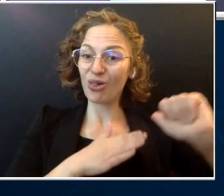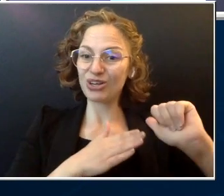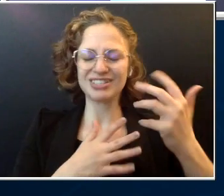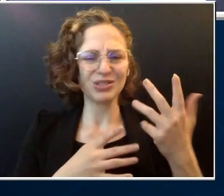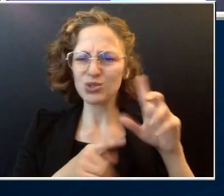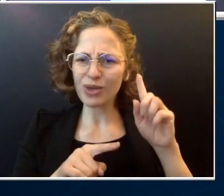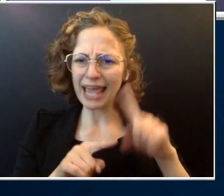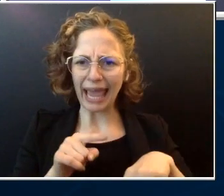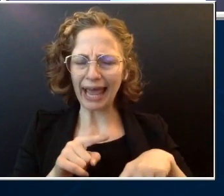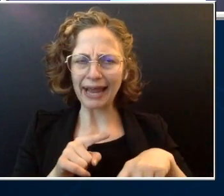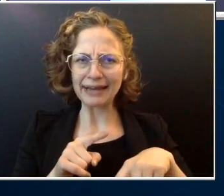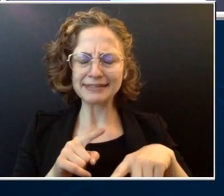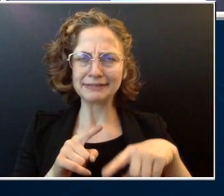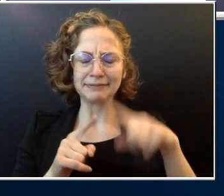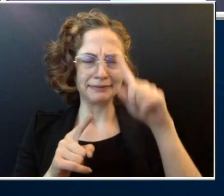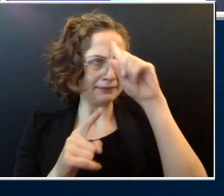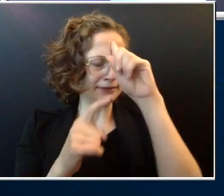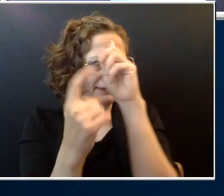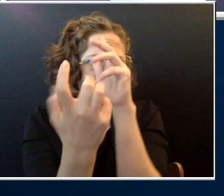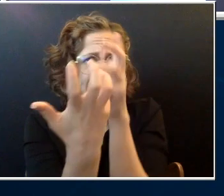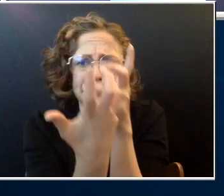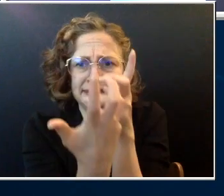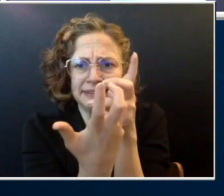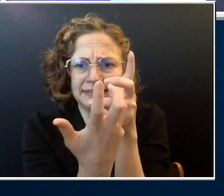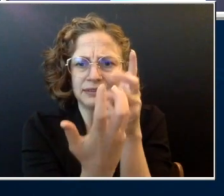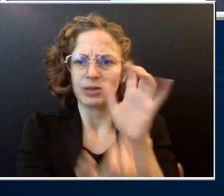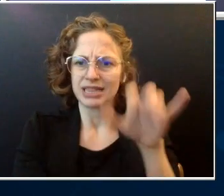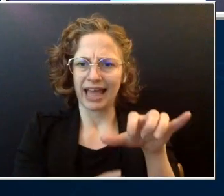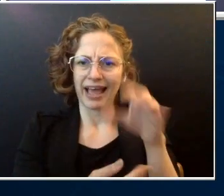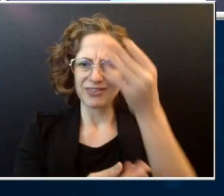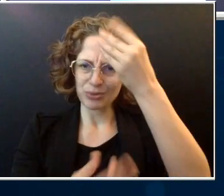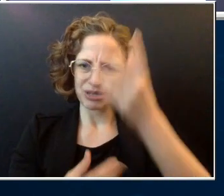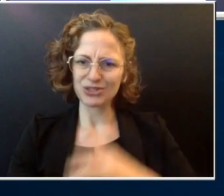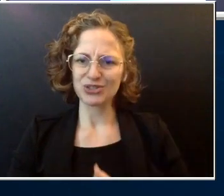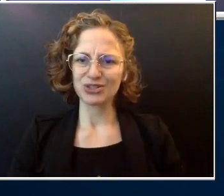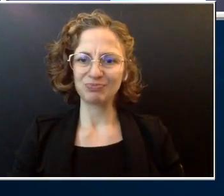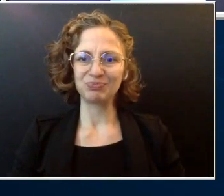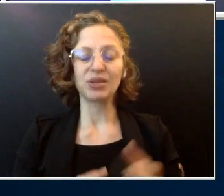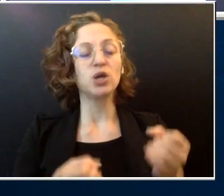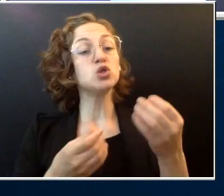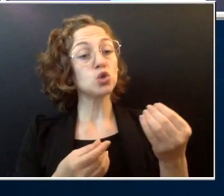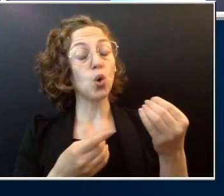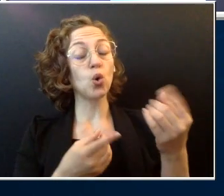So you come here, you meet Dr. Doolittle at the University of Kansas Cancer Center. Dr. Doolittle,